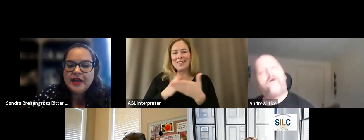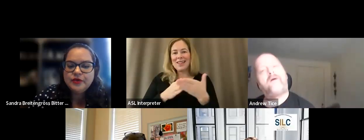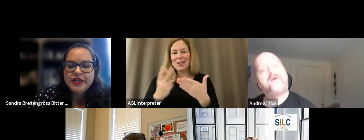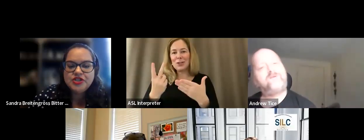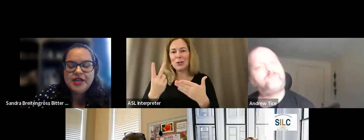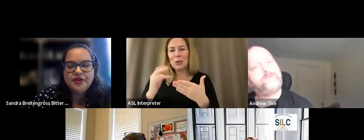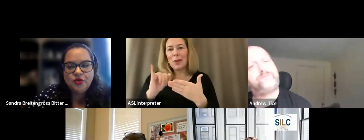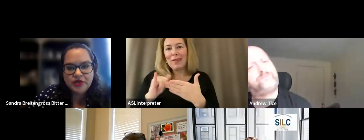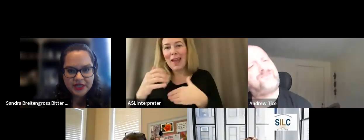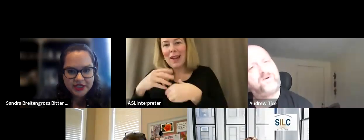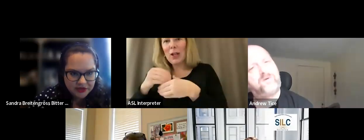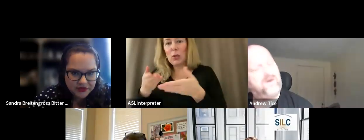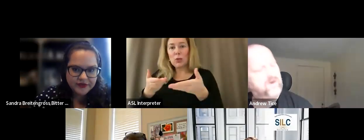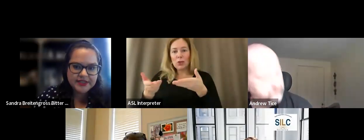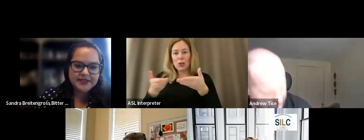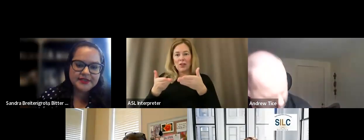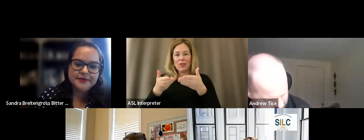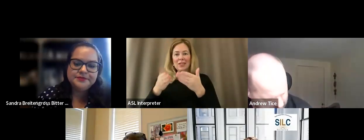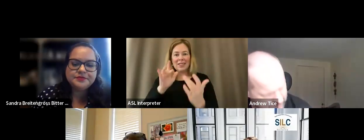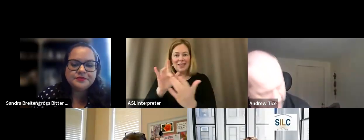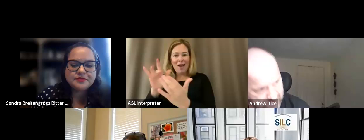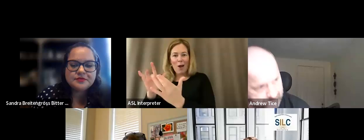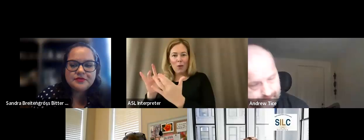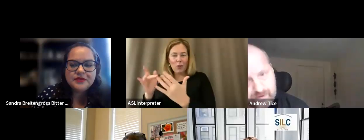services, outreach, and coordination of services.